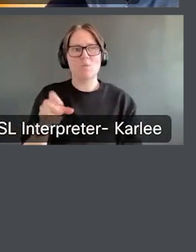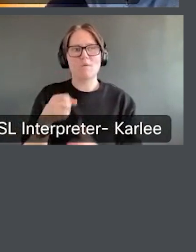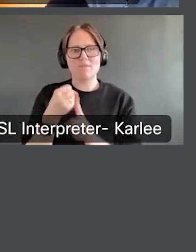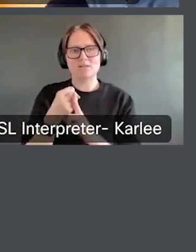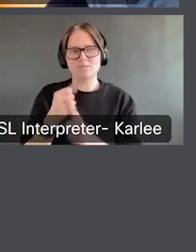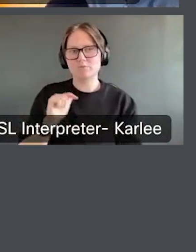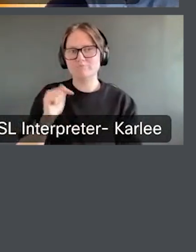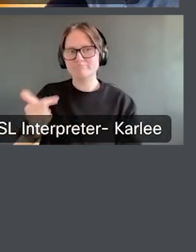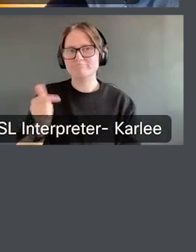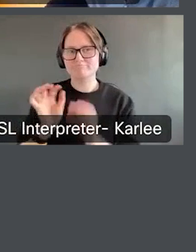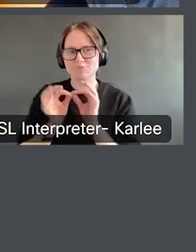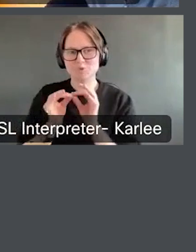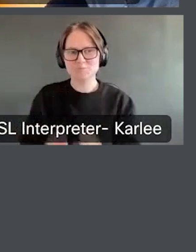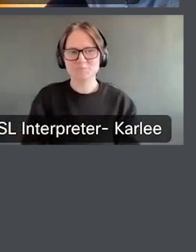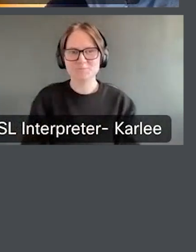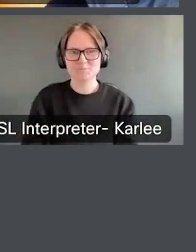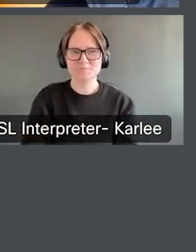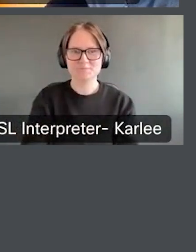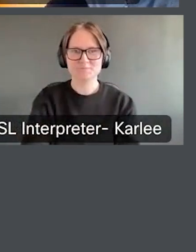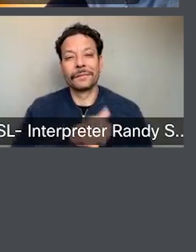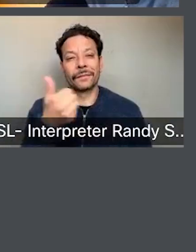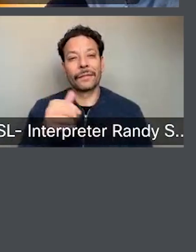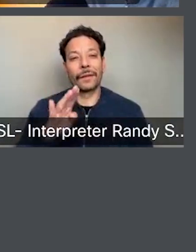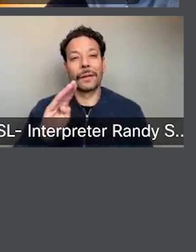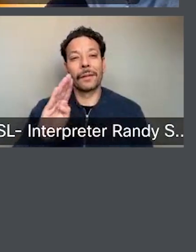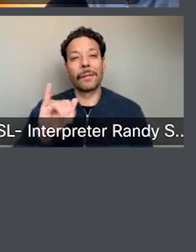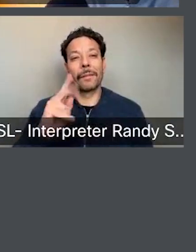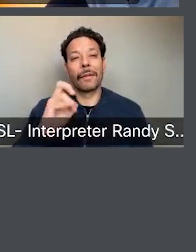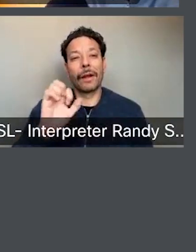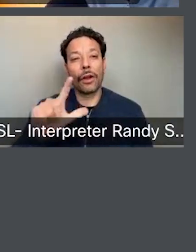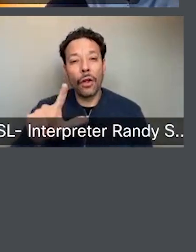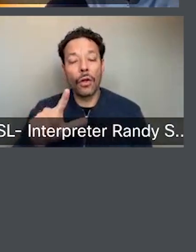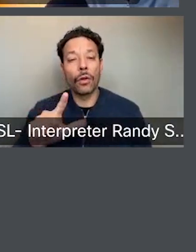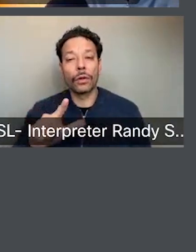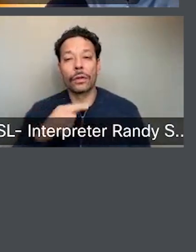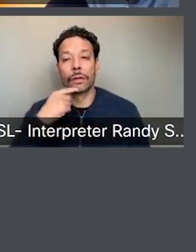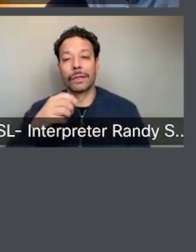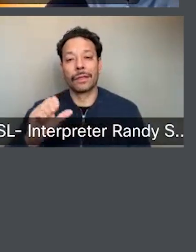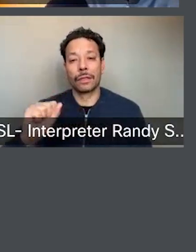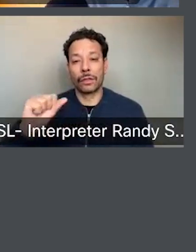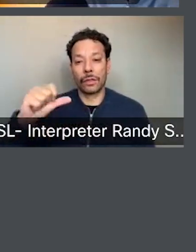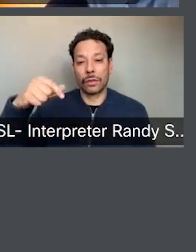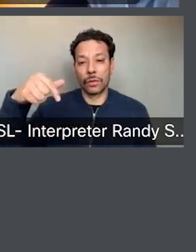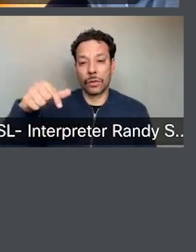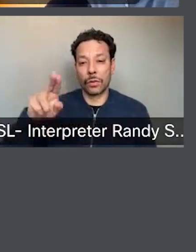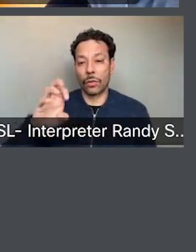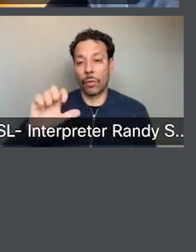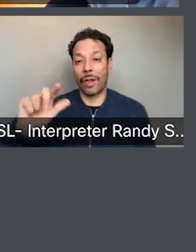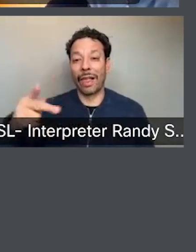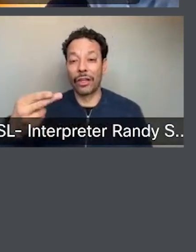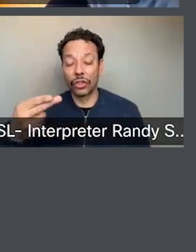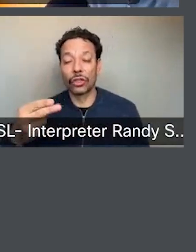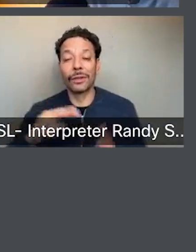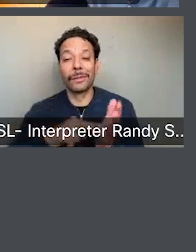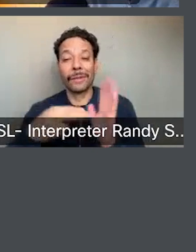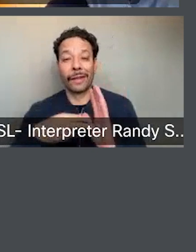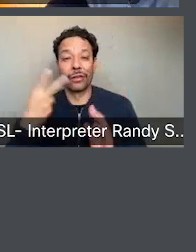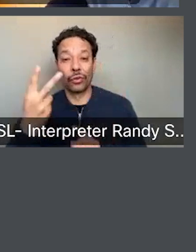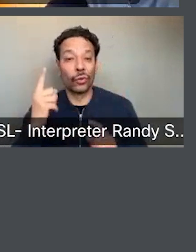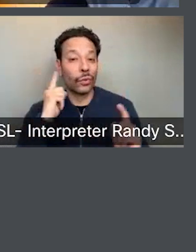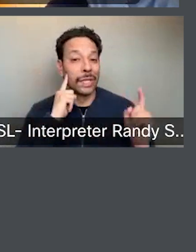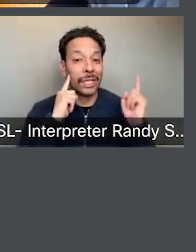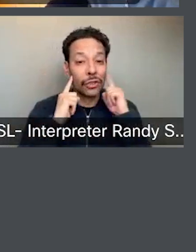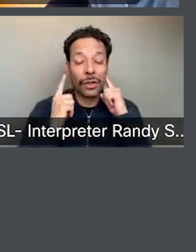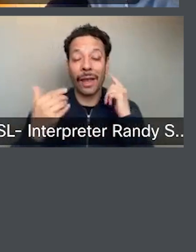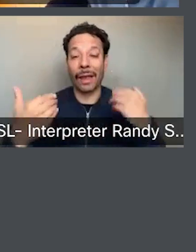Another binaural advantage we refer to is binaural squelch. And in this case, having two ears allows